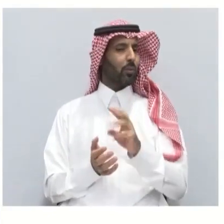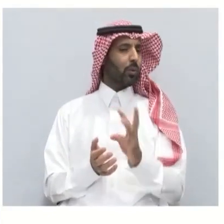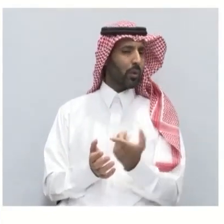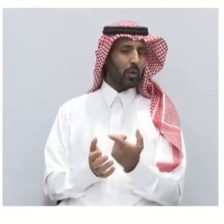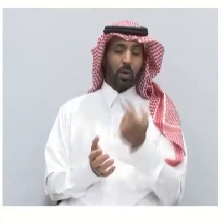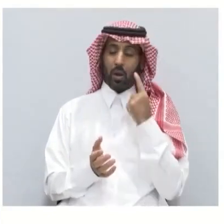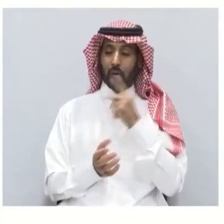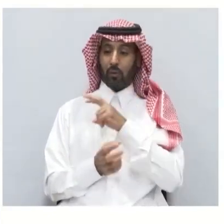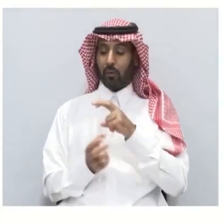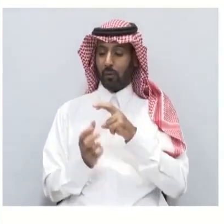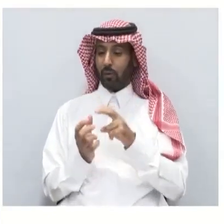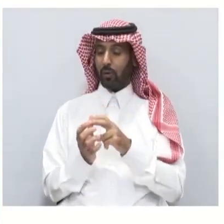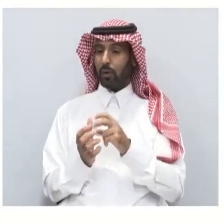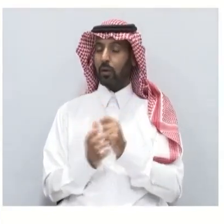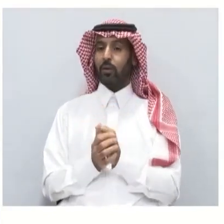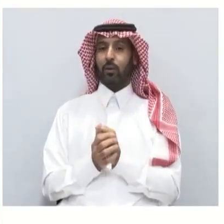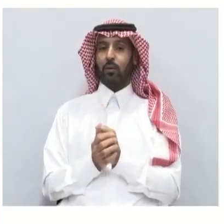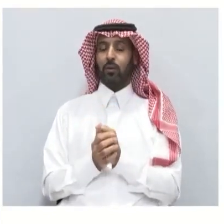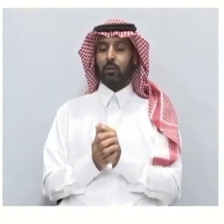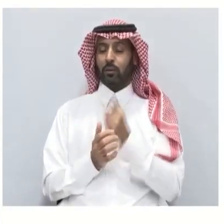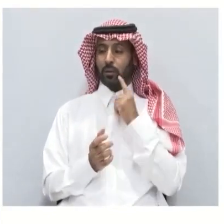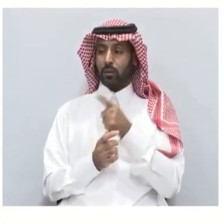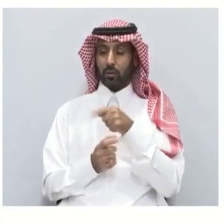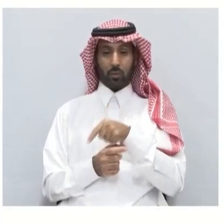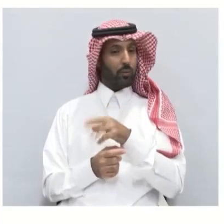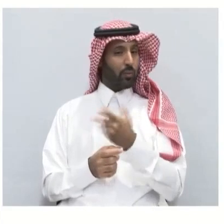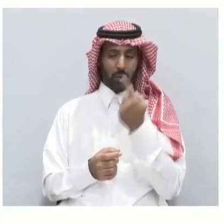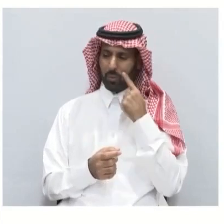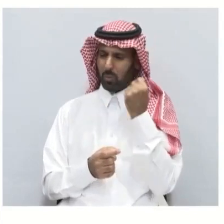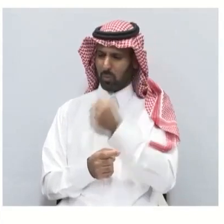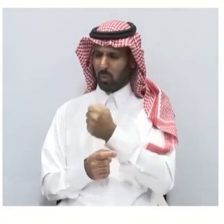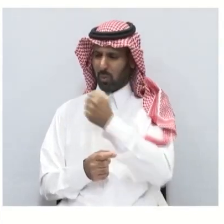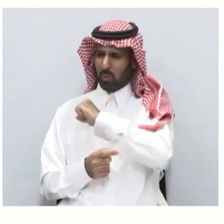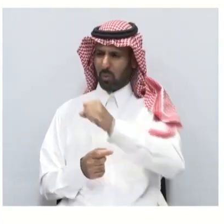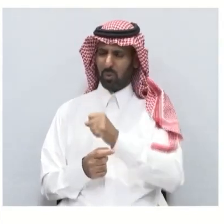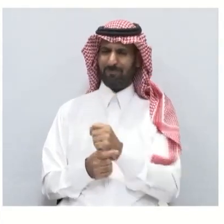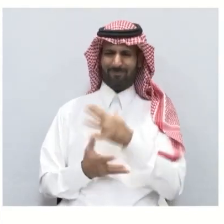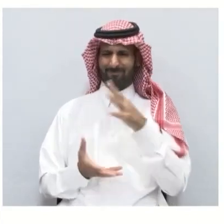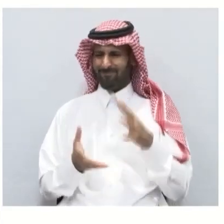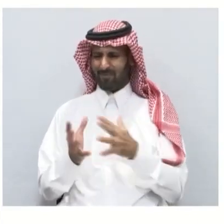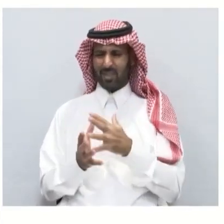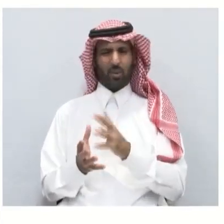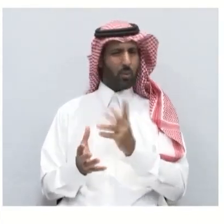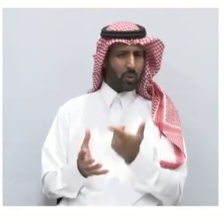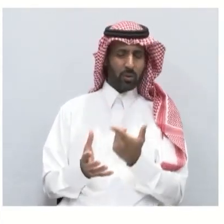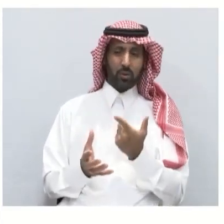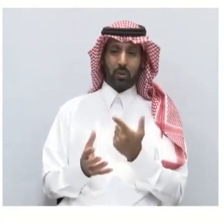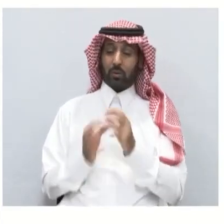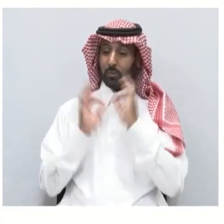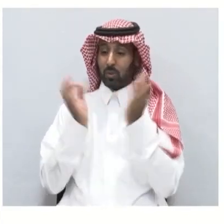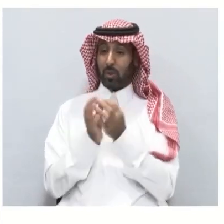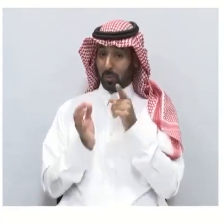of crimes are common in your community? Have you seen recent crimes in the news? What kinds